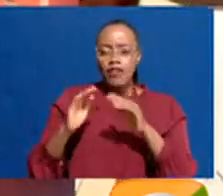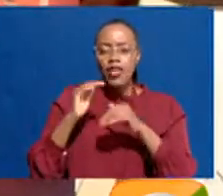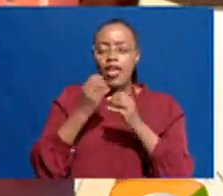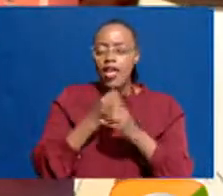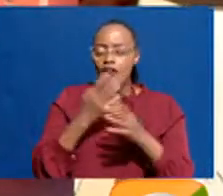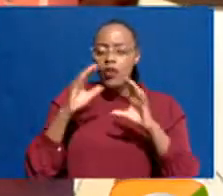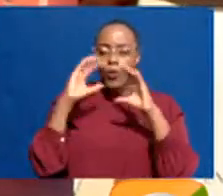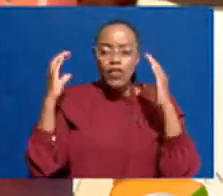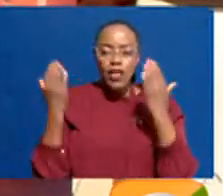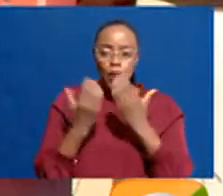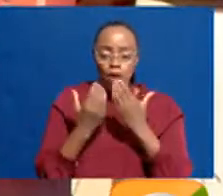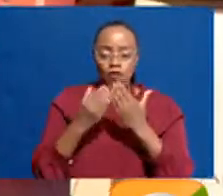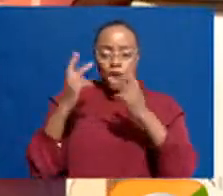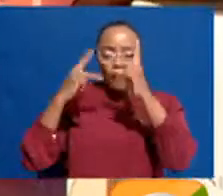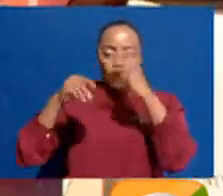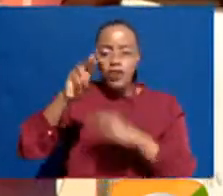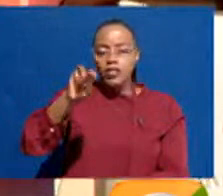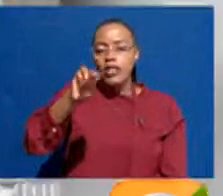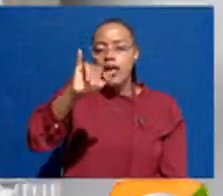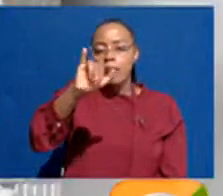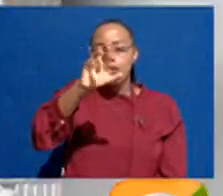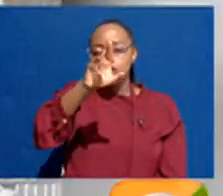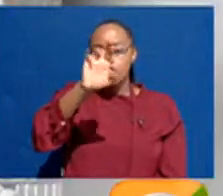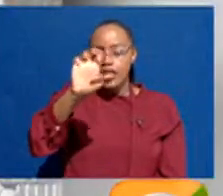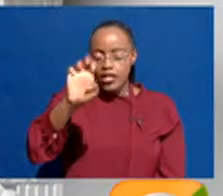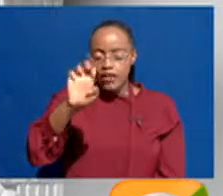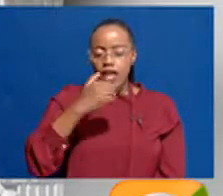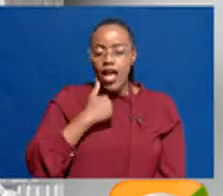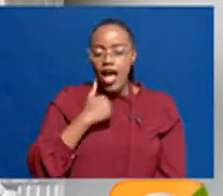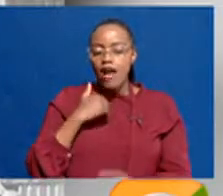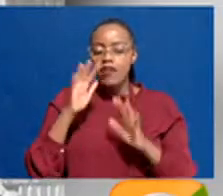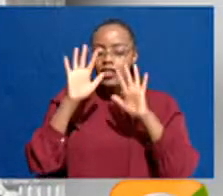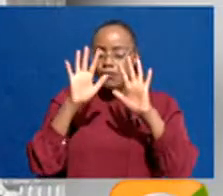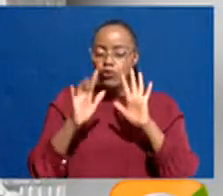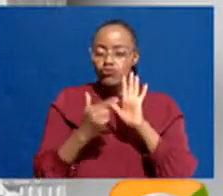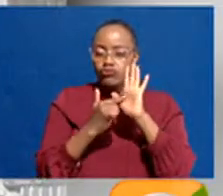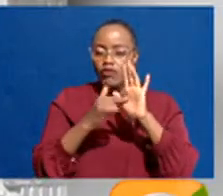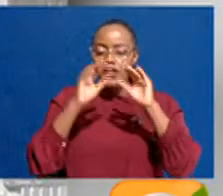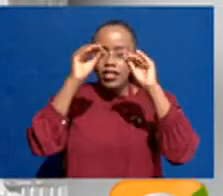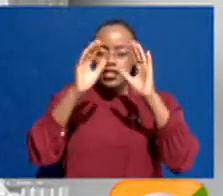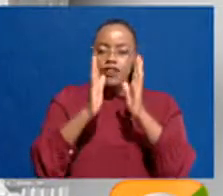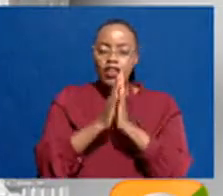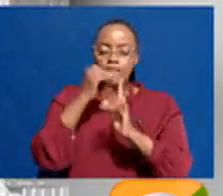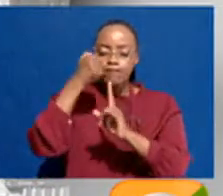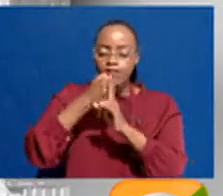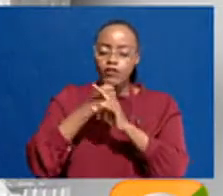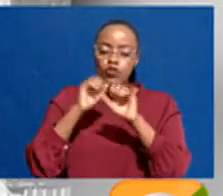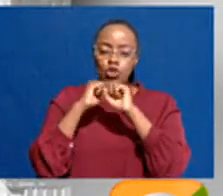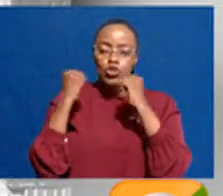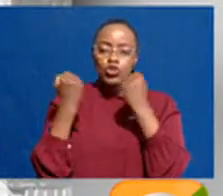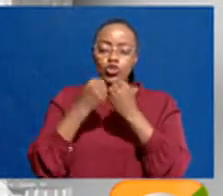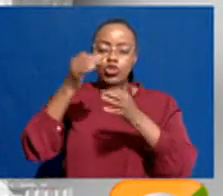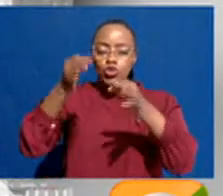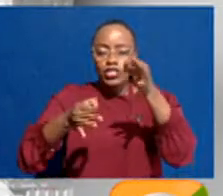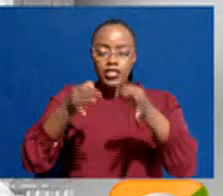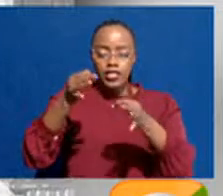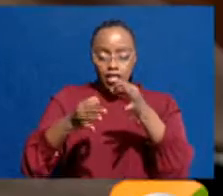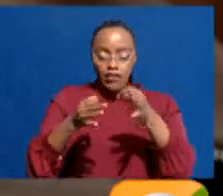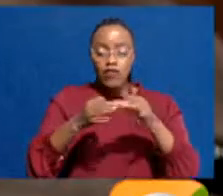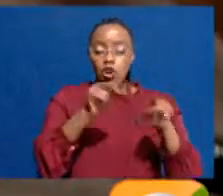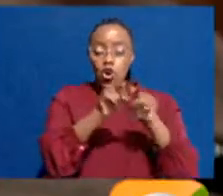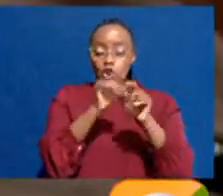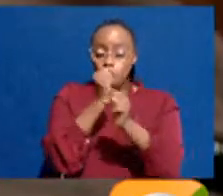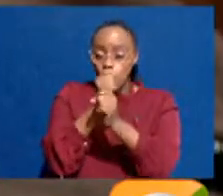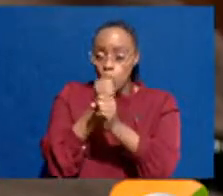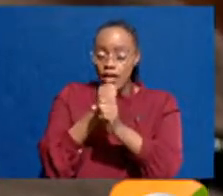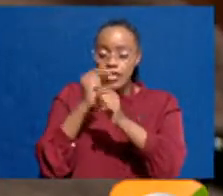world, Professor Micere Githae Mugo left an indelible mark as a teacher and fighter for social justice. Apart from her